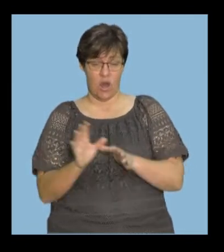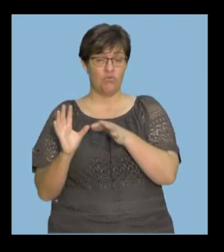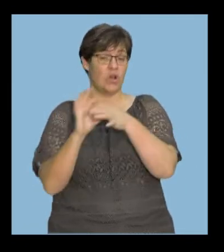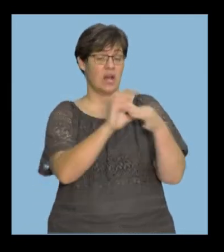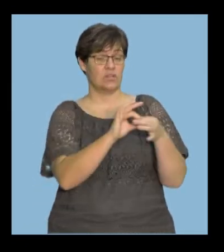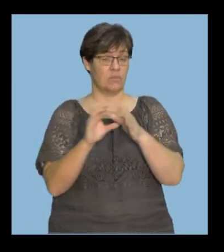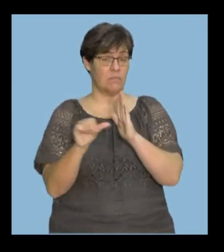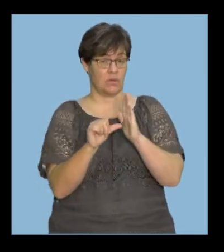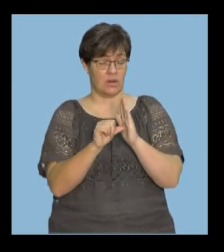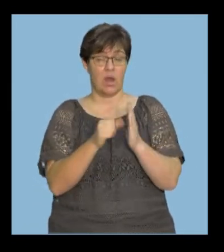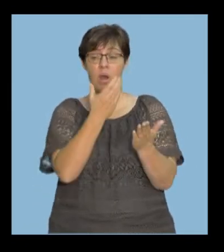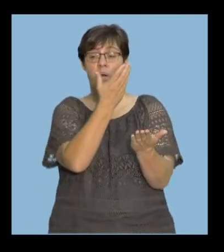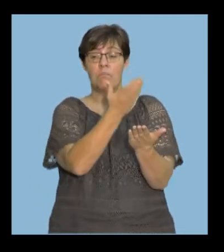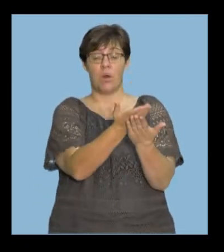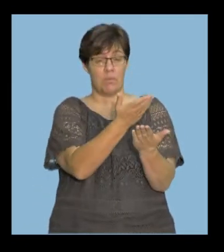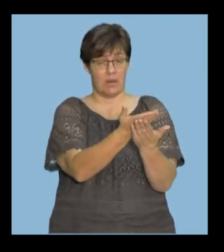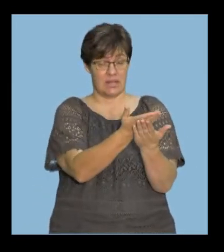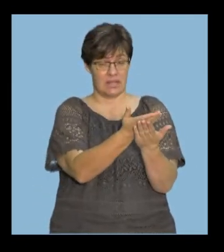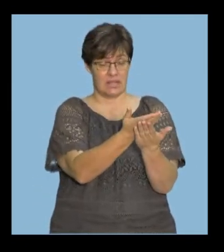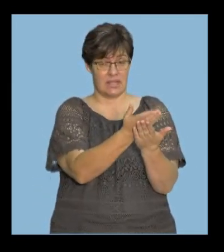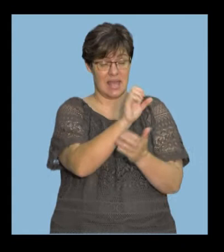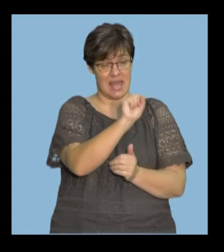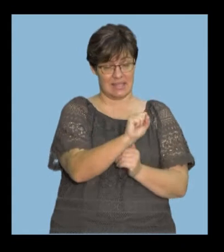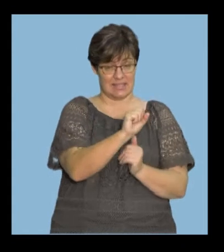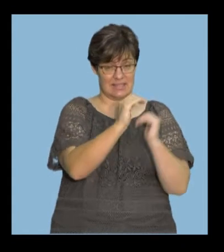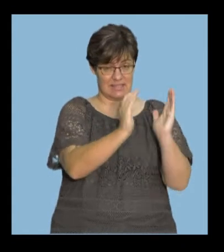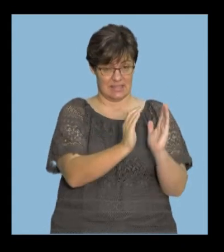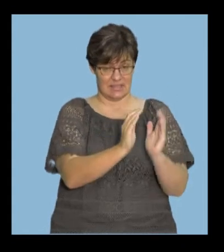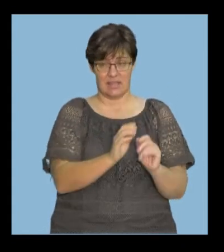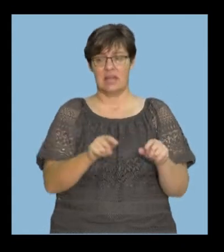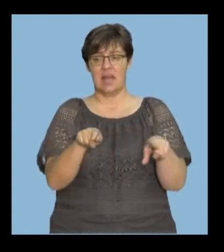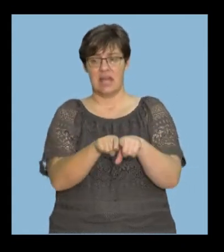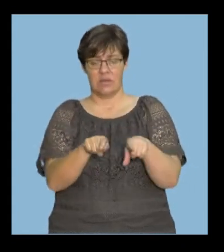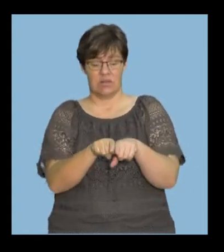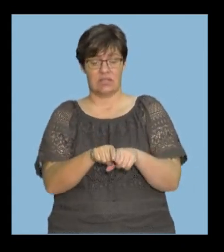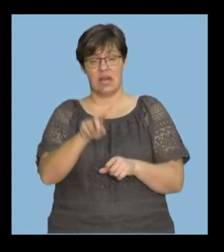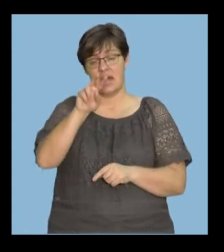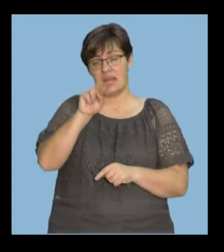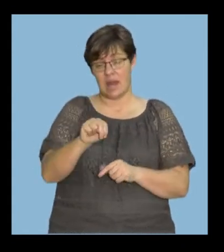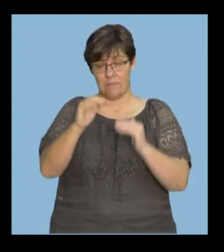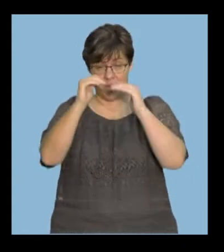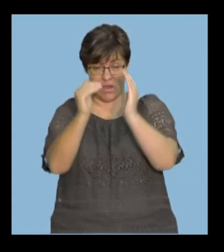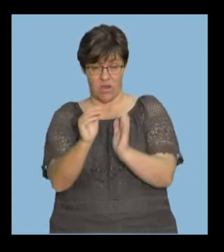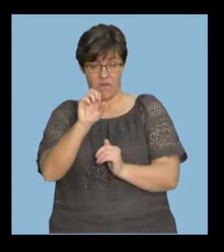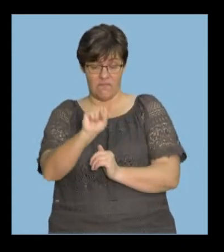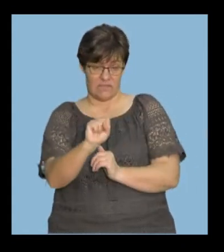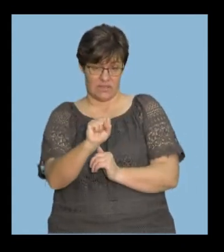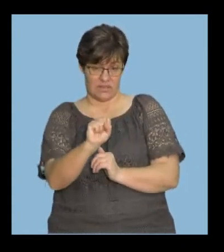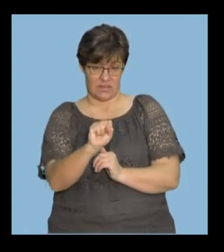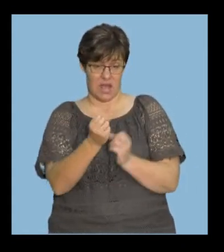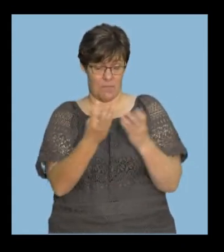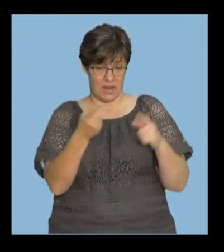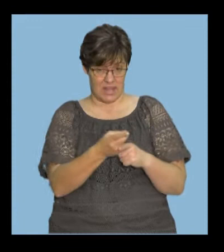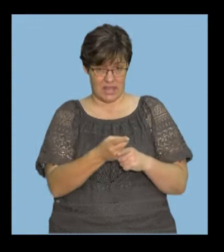relationship. The probability of something taking place in the sample space is the number in the